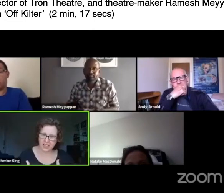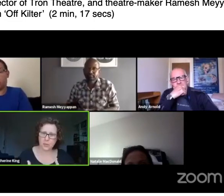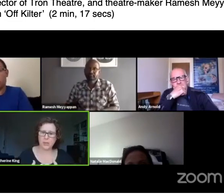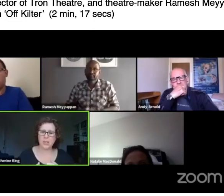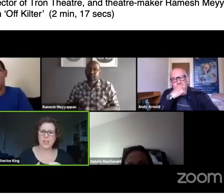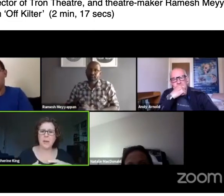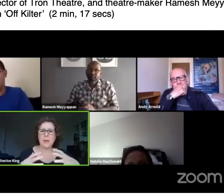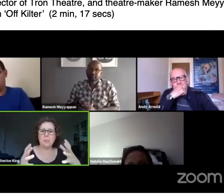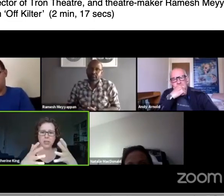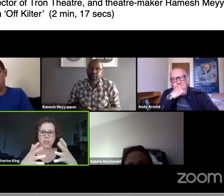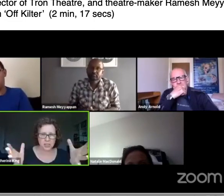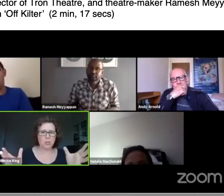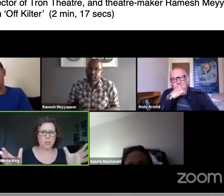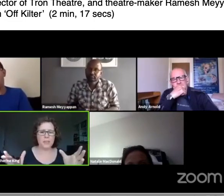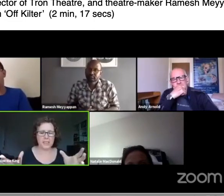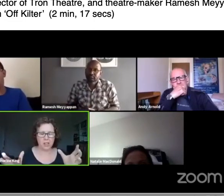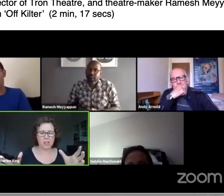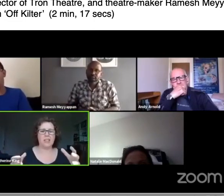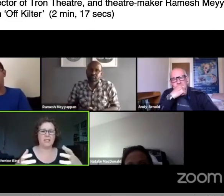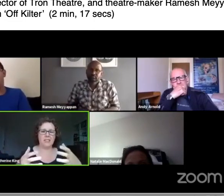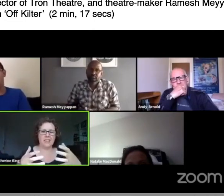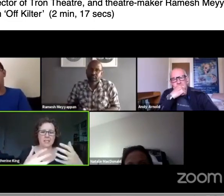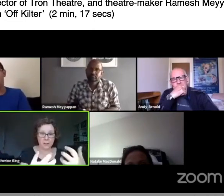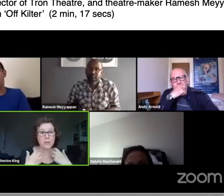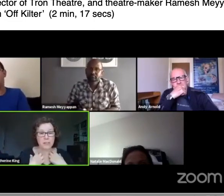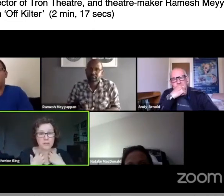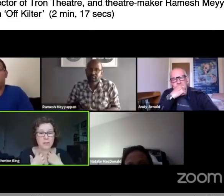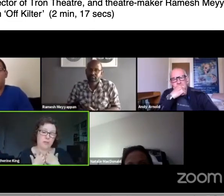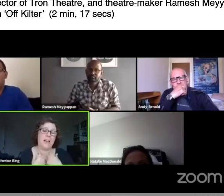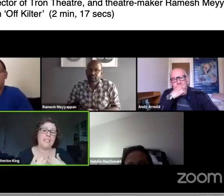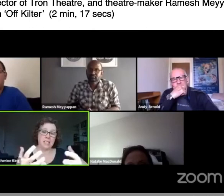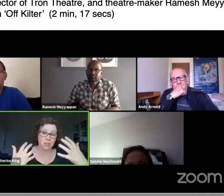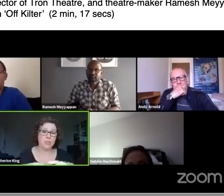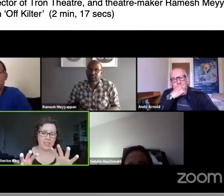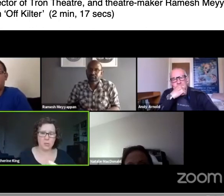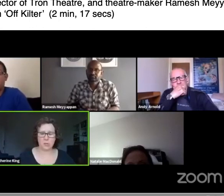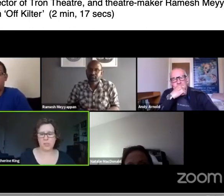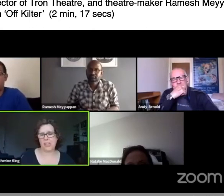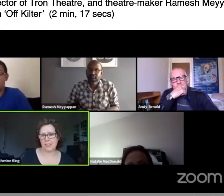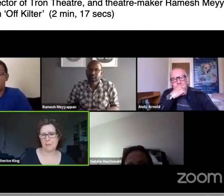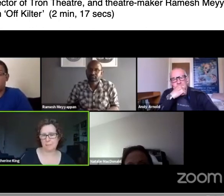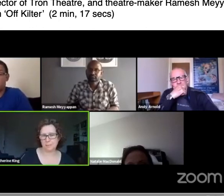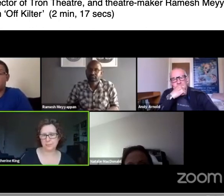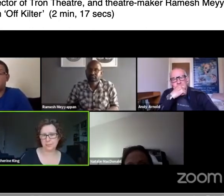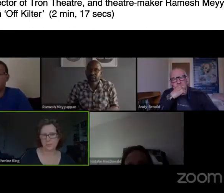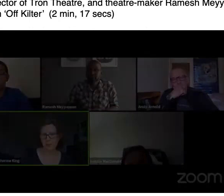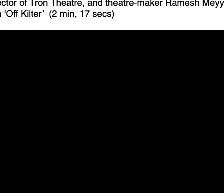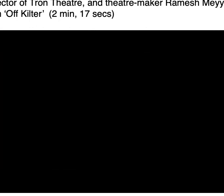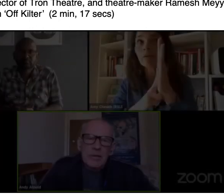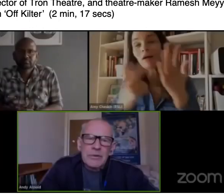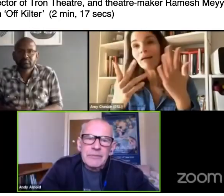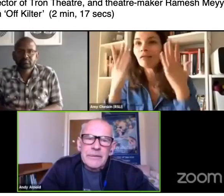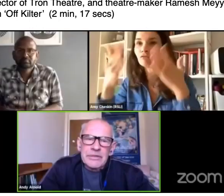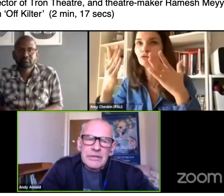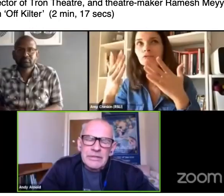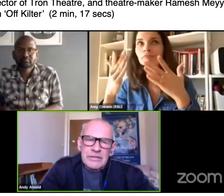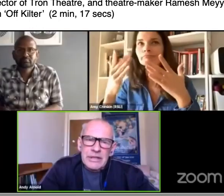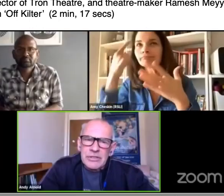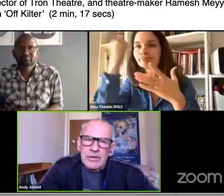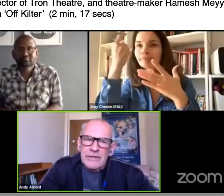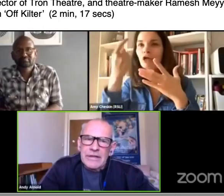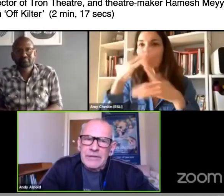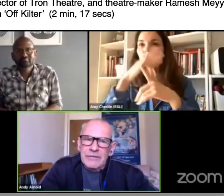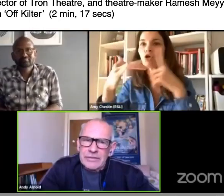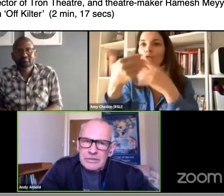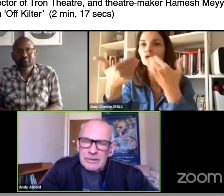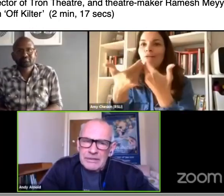person, but to really open that out and feel that and use it in the project. So it's a